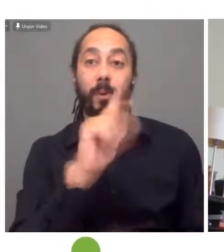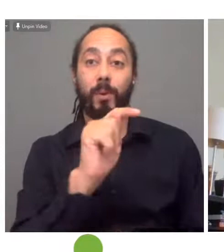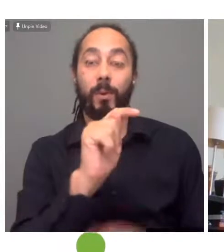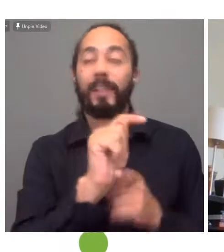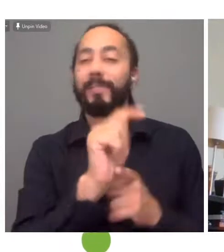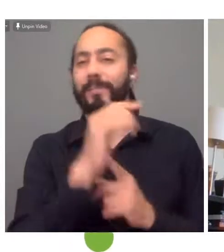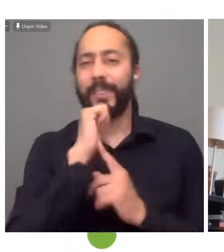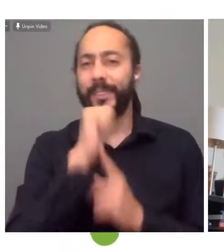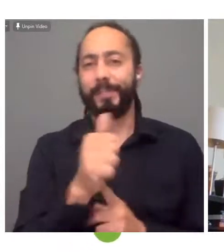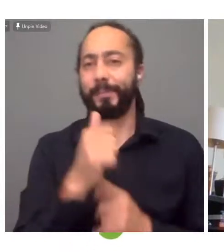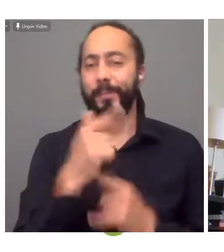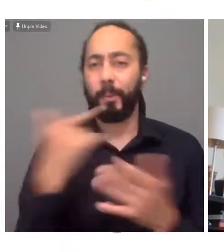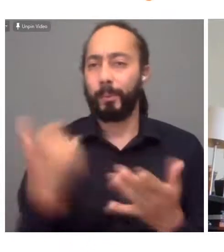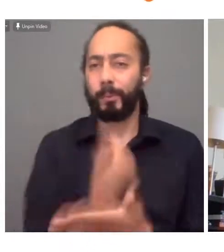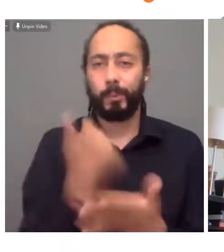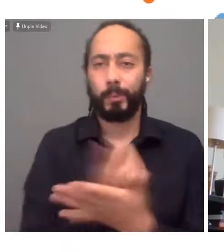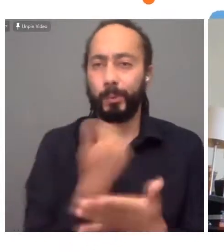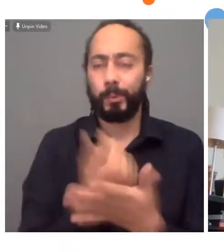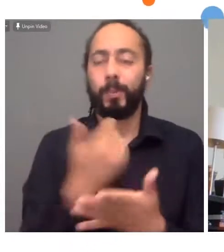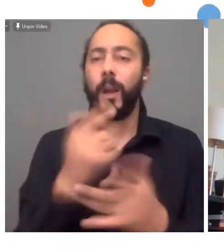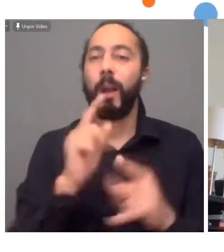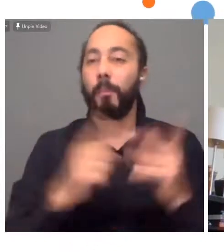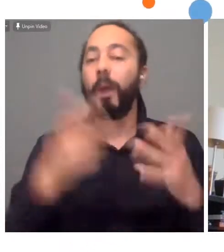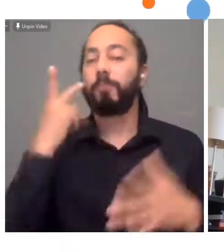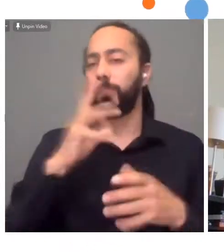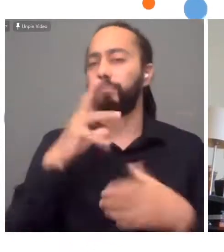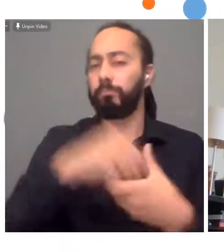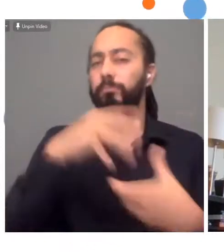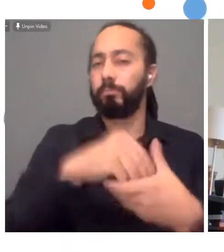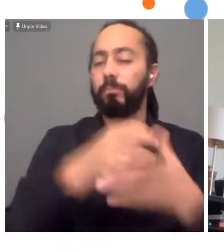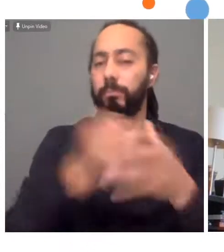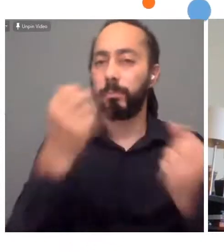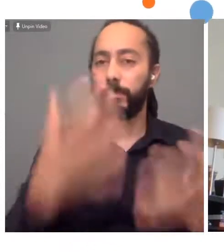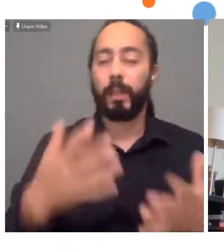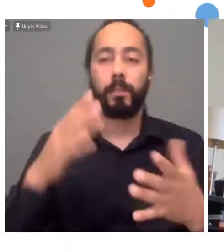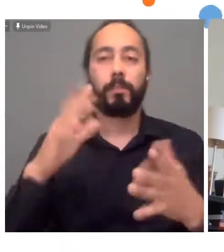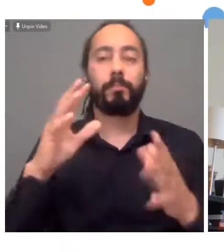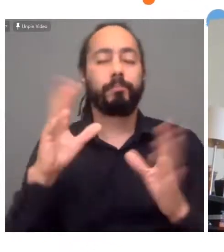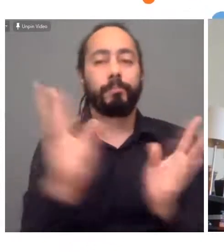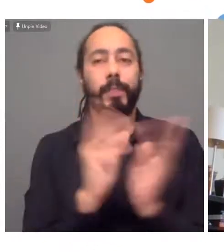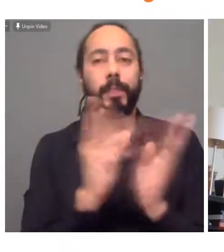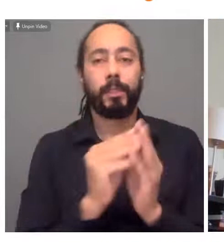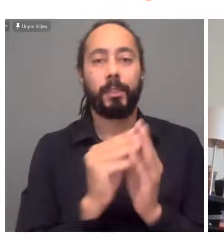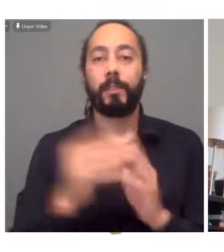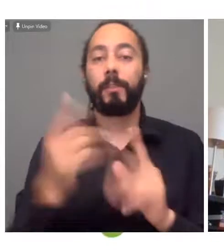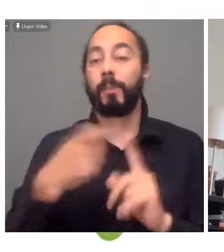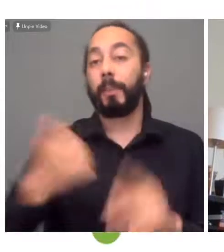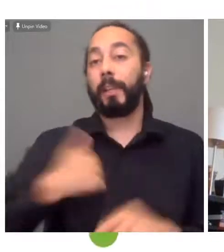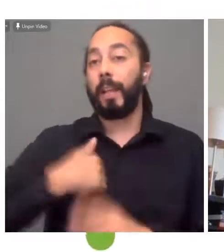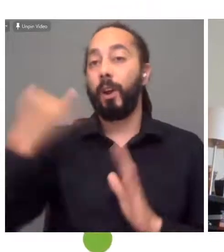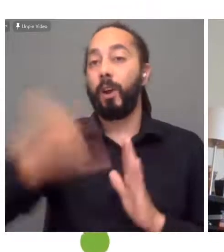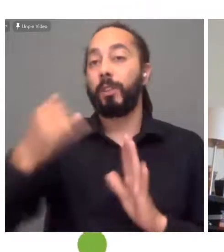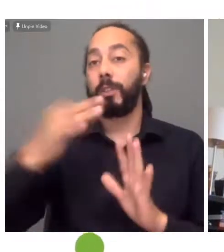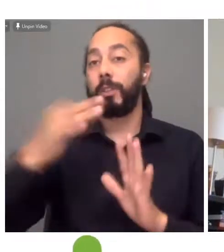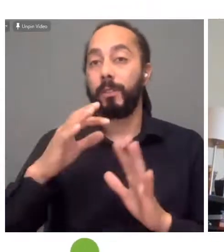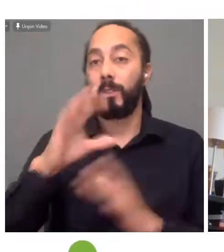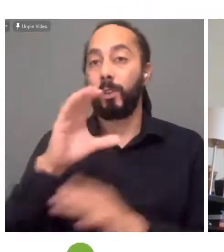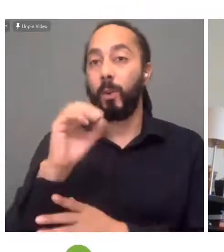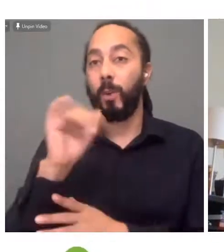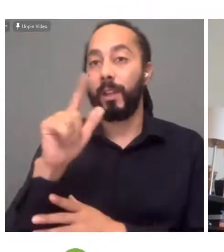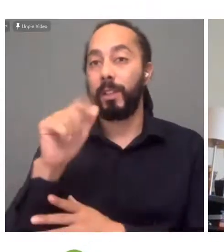participated on a couple of these events hosted by Business for the Arts, the Canadian Arts Coalition. A special thank you to those groups for being part of this event